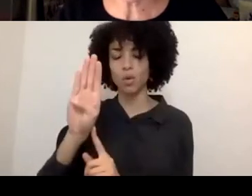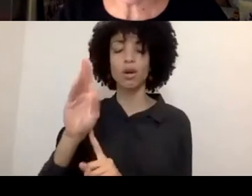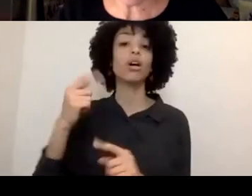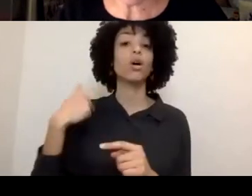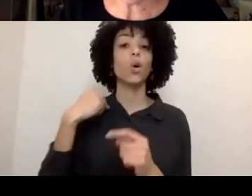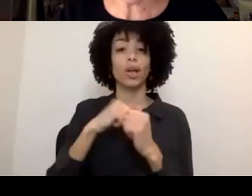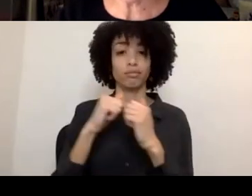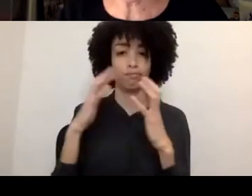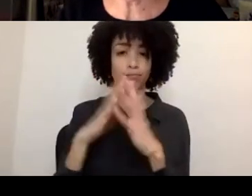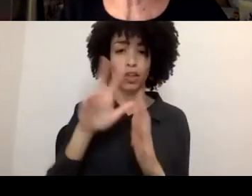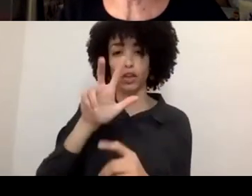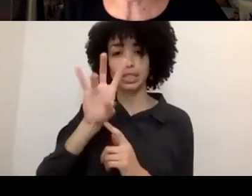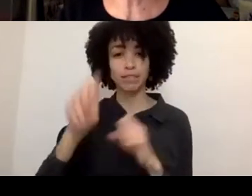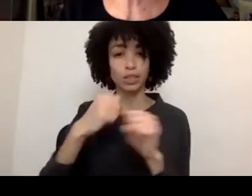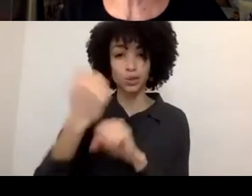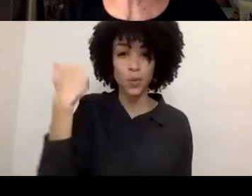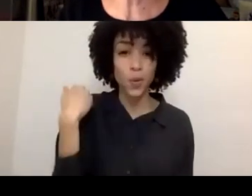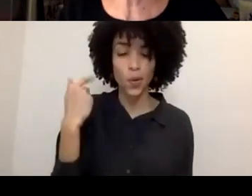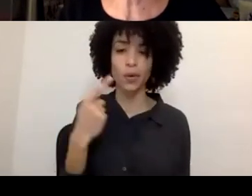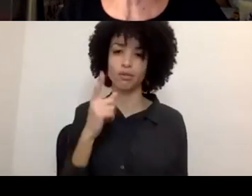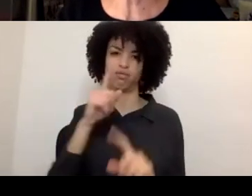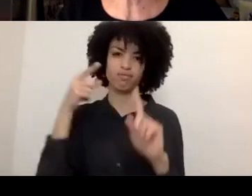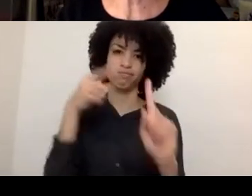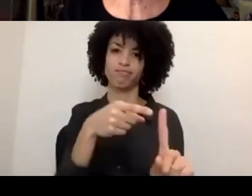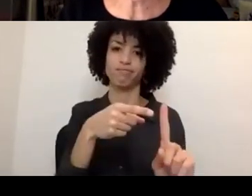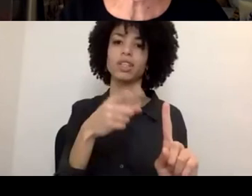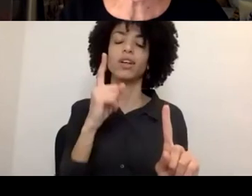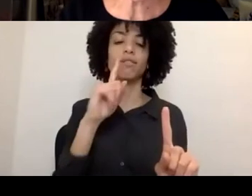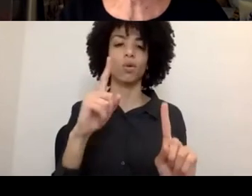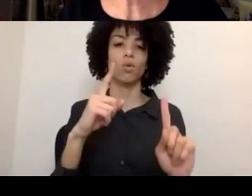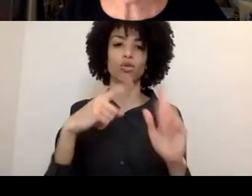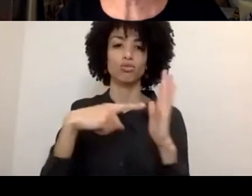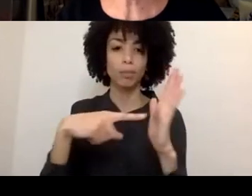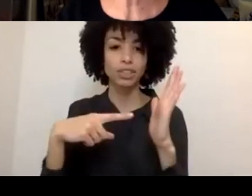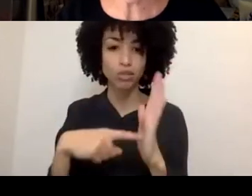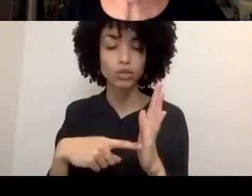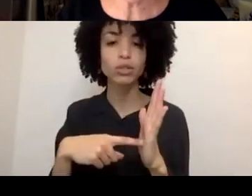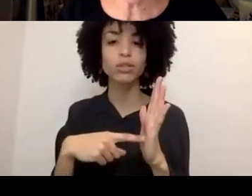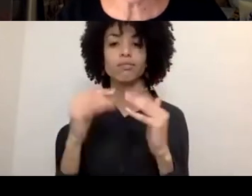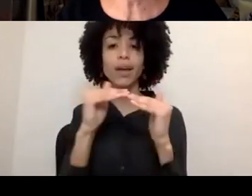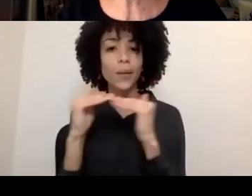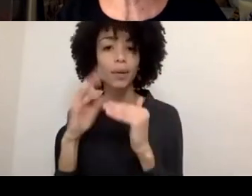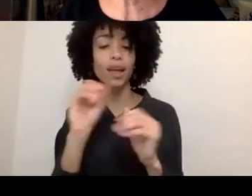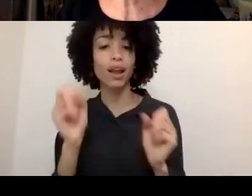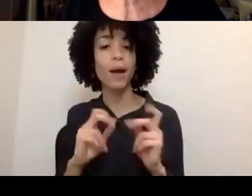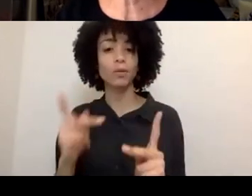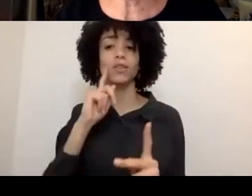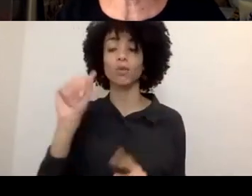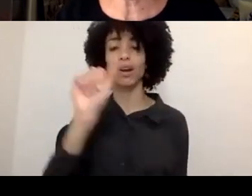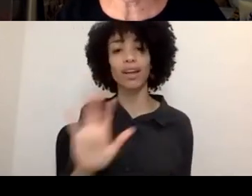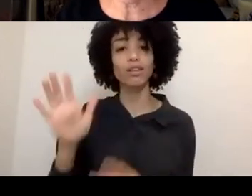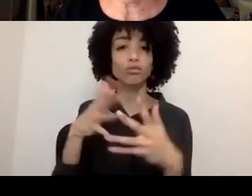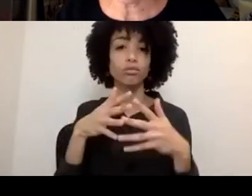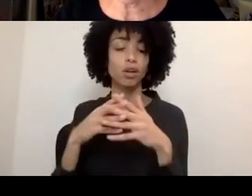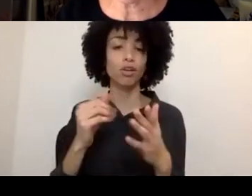nonprofit service organization dedicated to ensuring greater representation, equity, and opportunities for Asian American artists